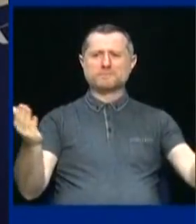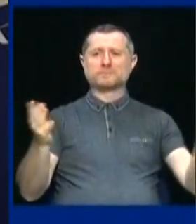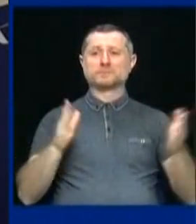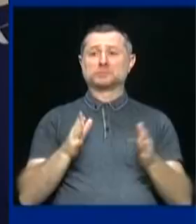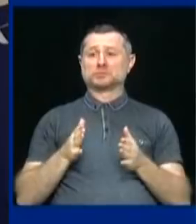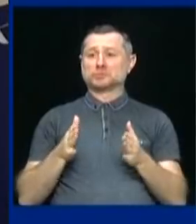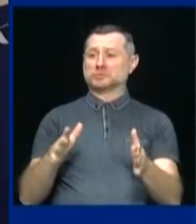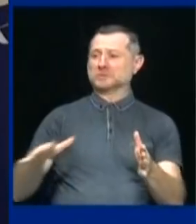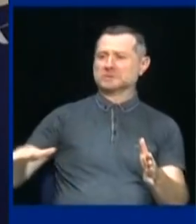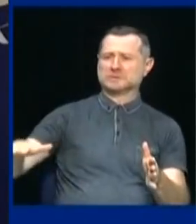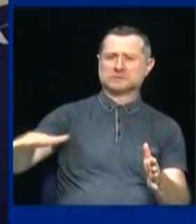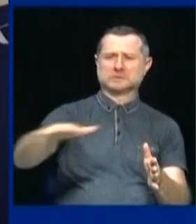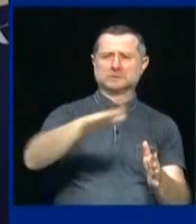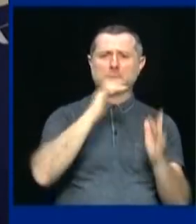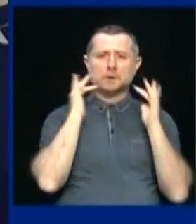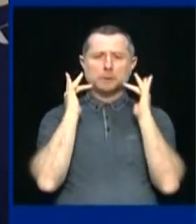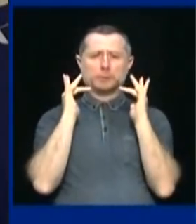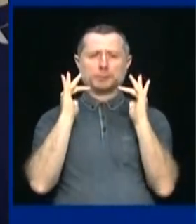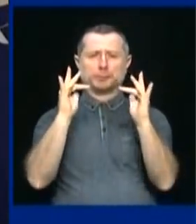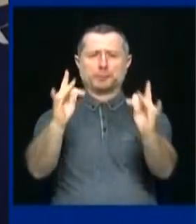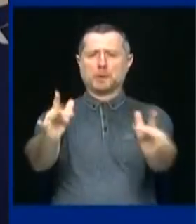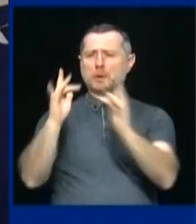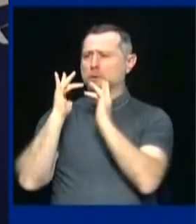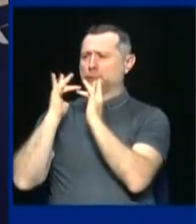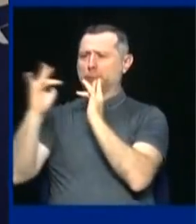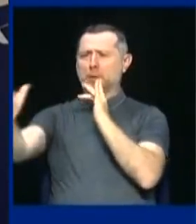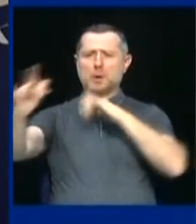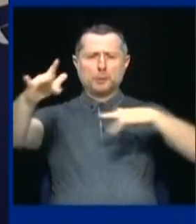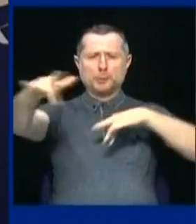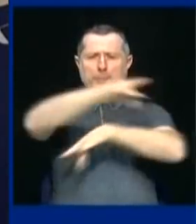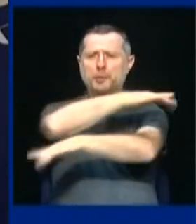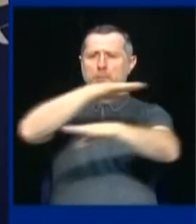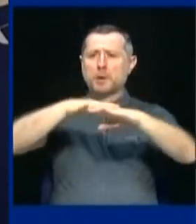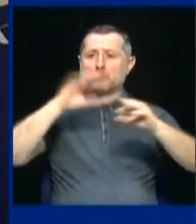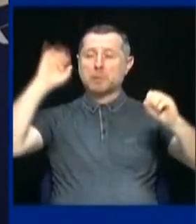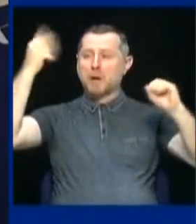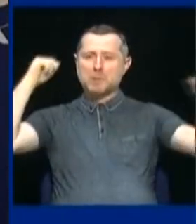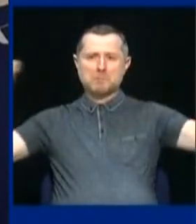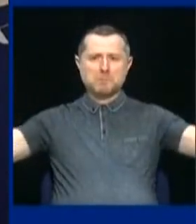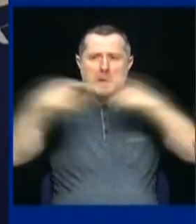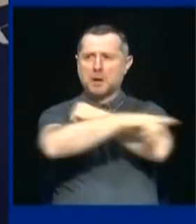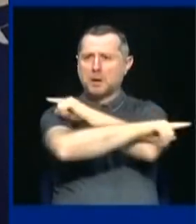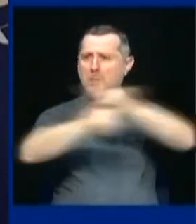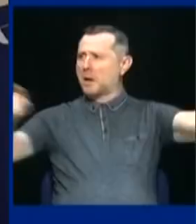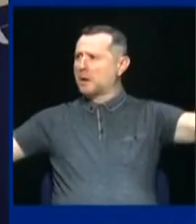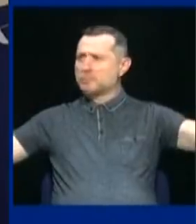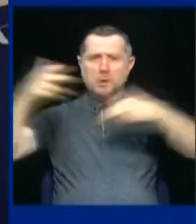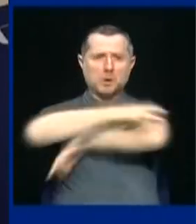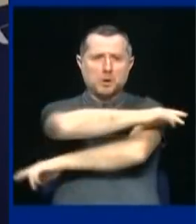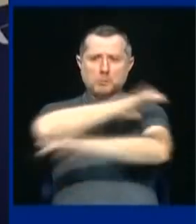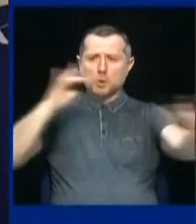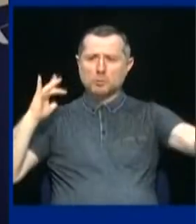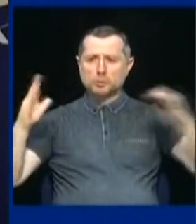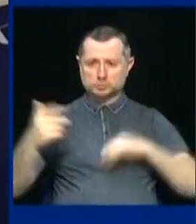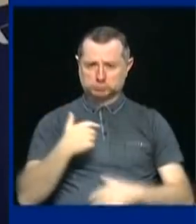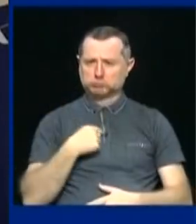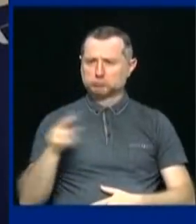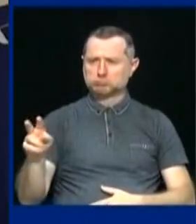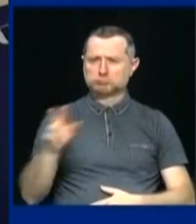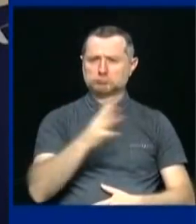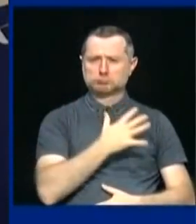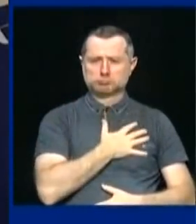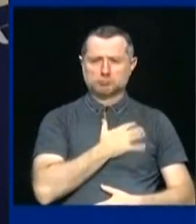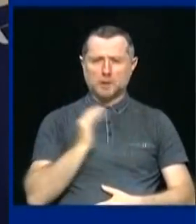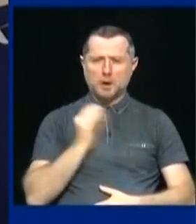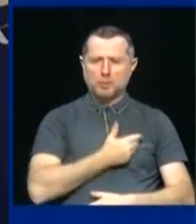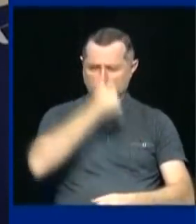sirens filled the city's silence. Trailers carried the bodies of our fallen brothers and